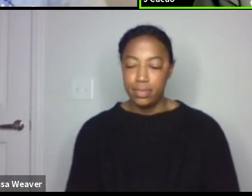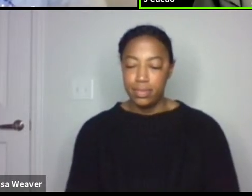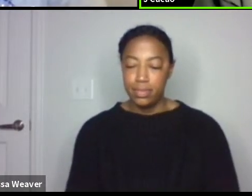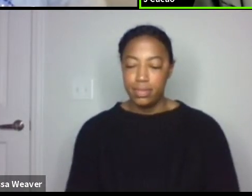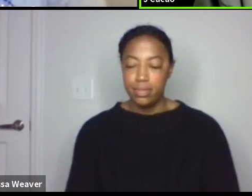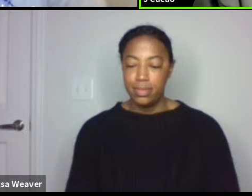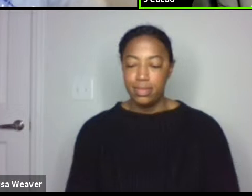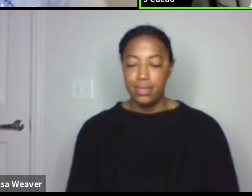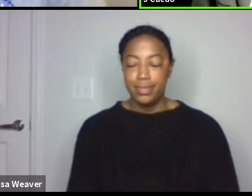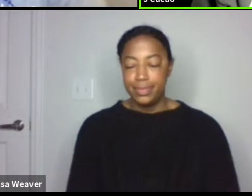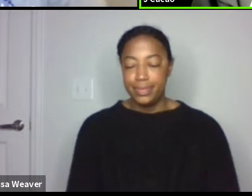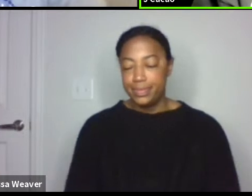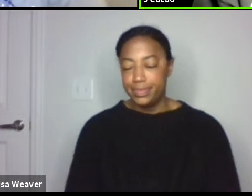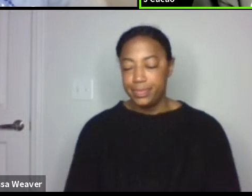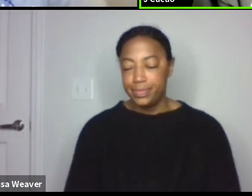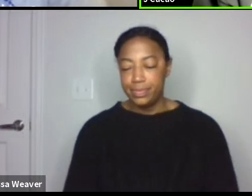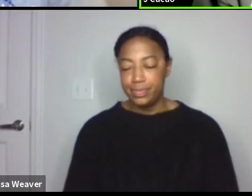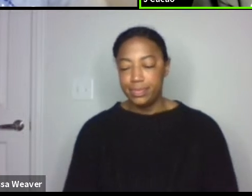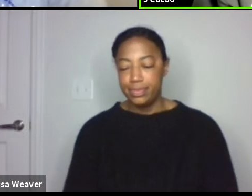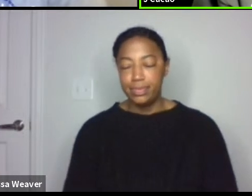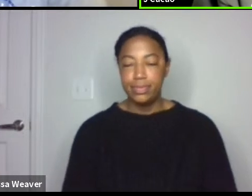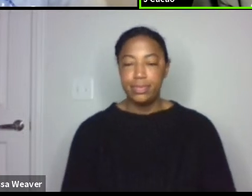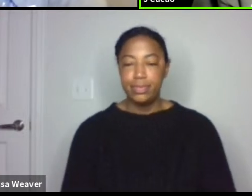All right.